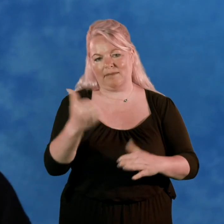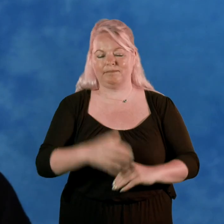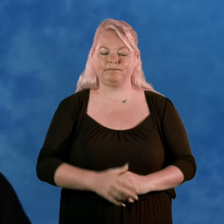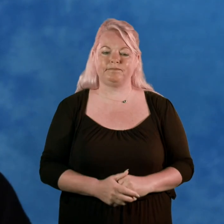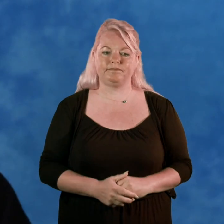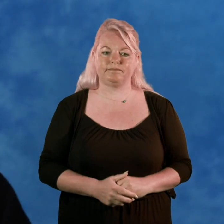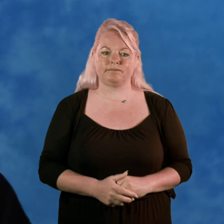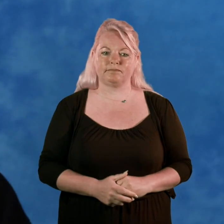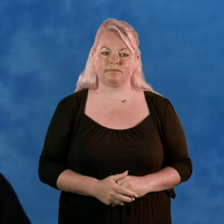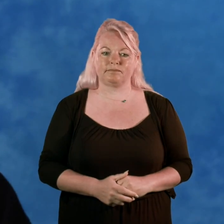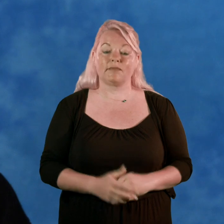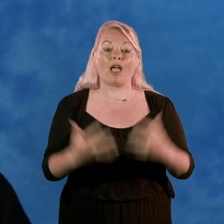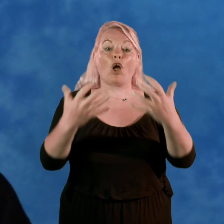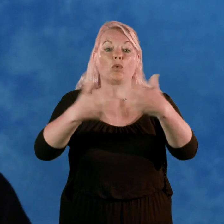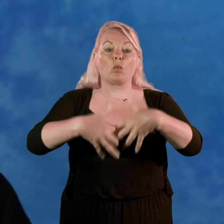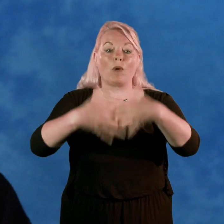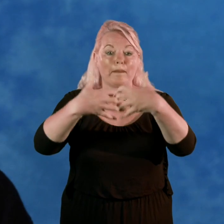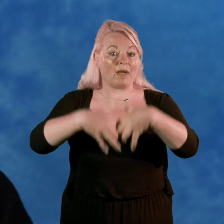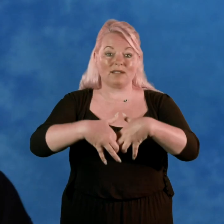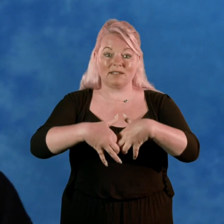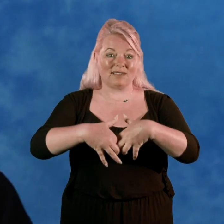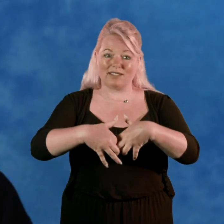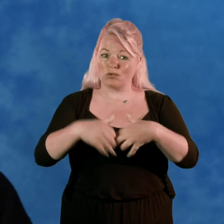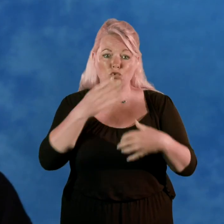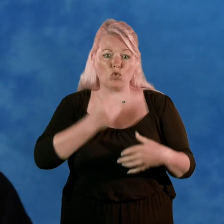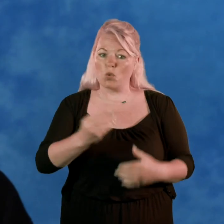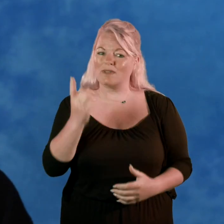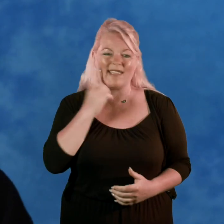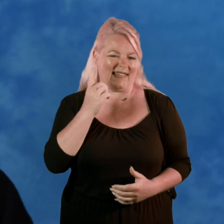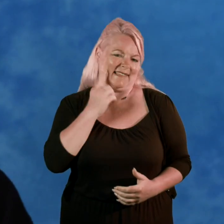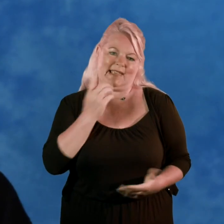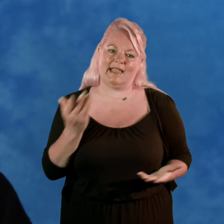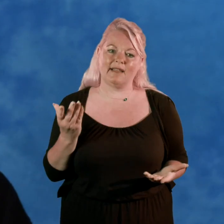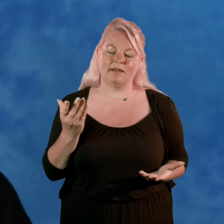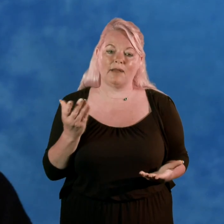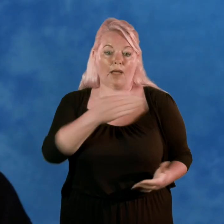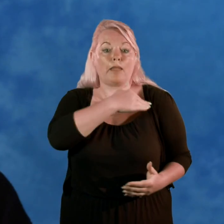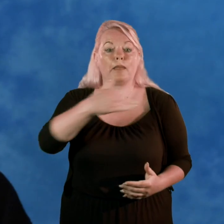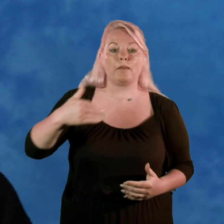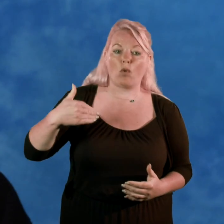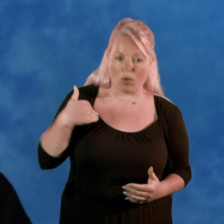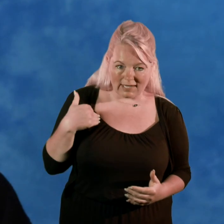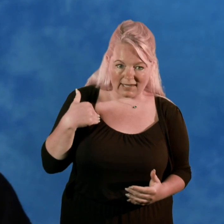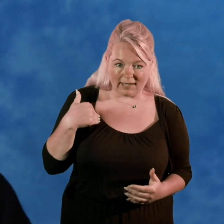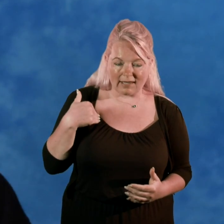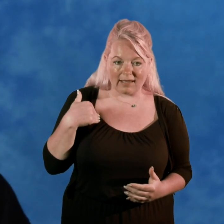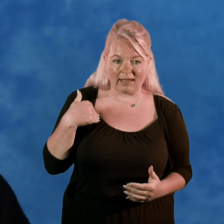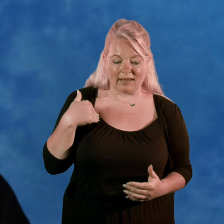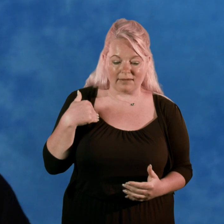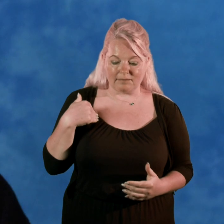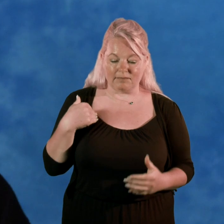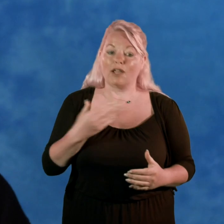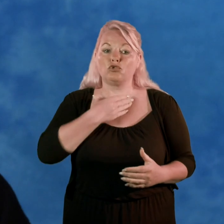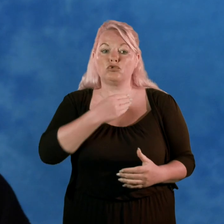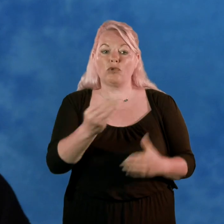I find that the equipment is easy to use. When I get up in the morning, I take the